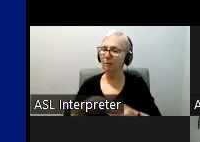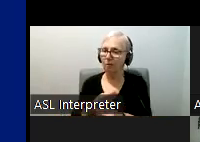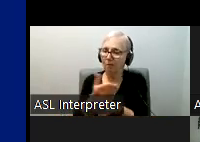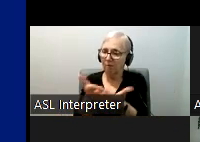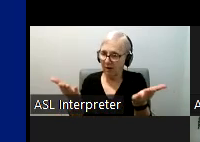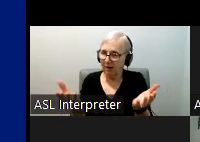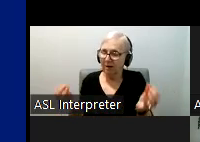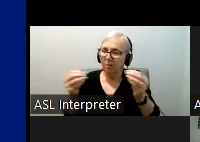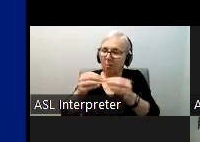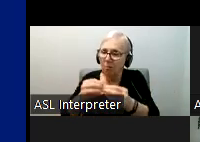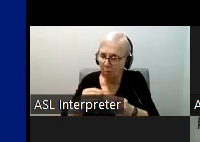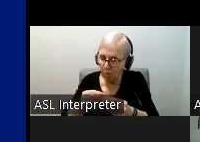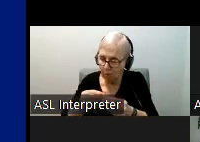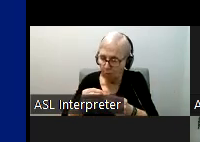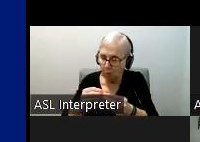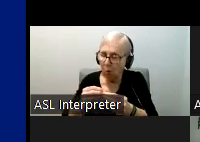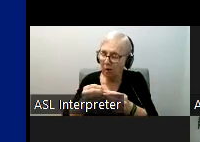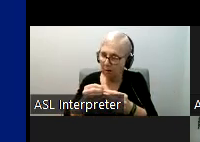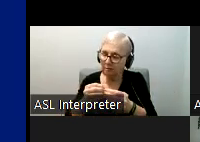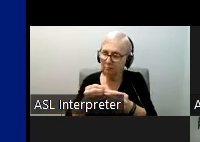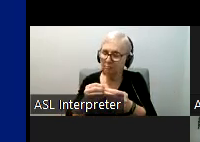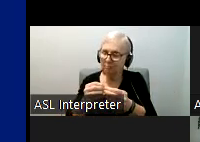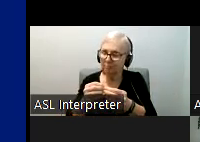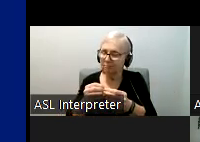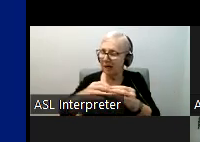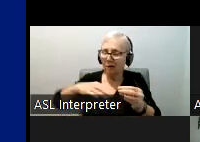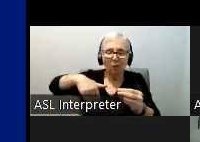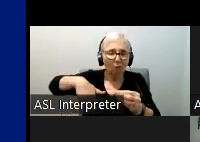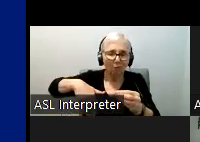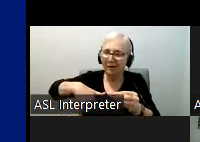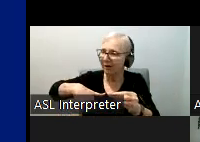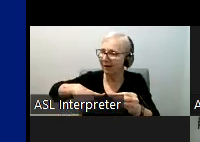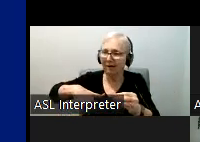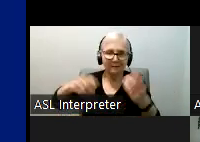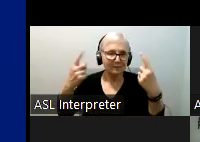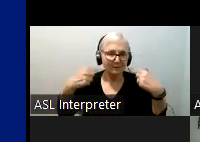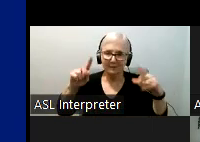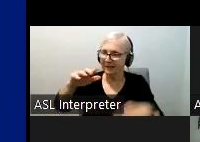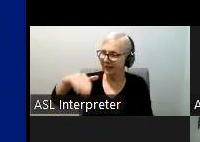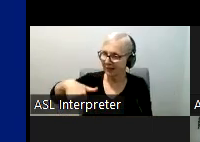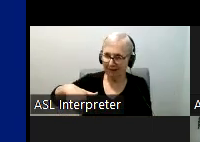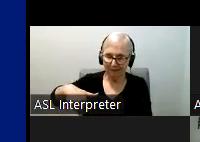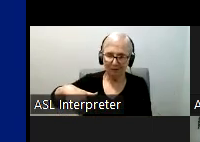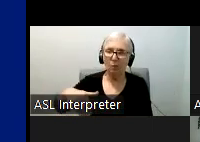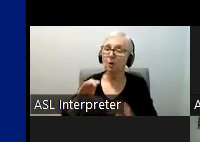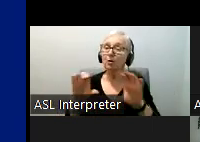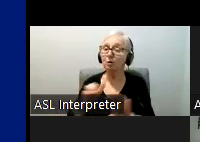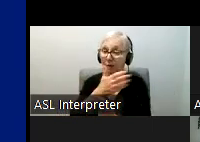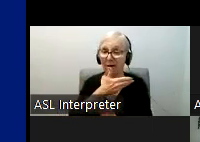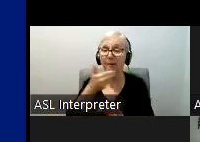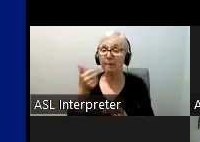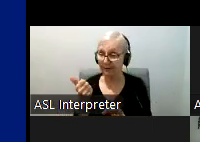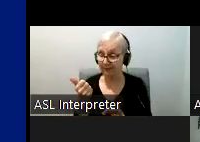against, the dream and the vision for the BHA. We're just not there yet, but we're doing our best on that.